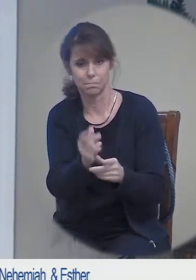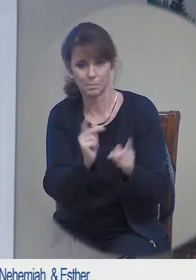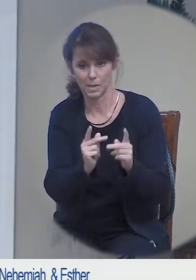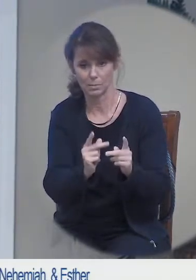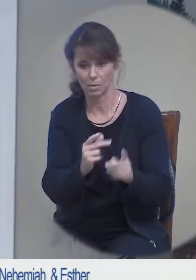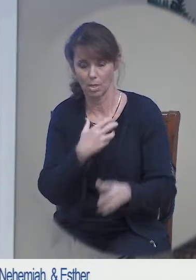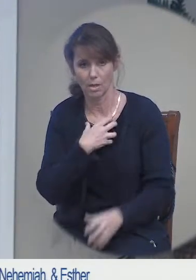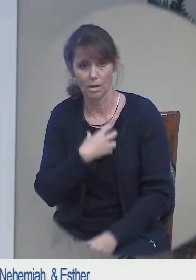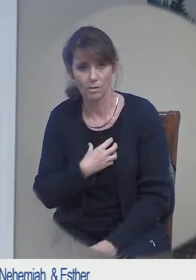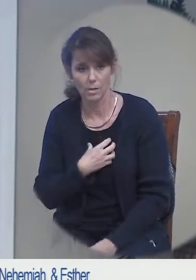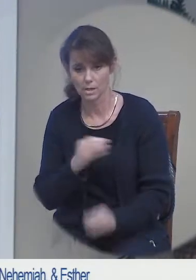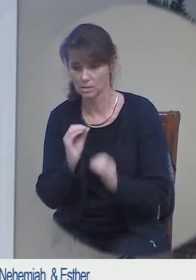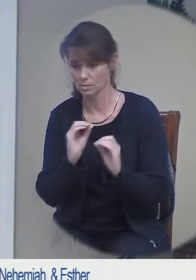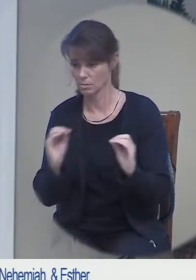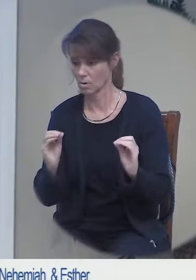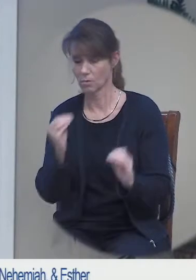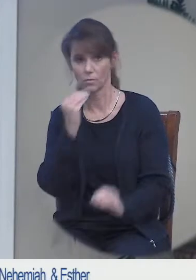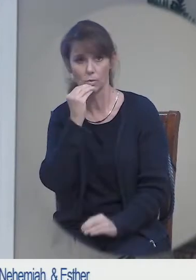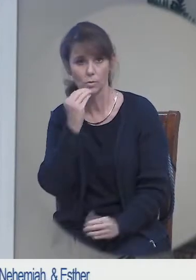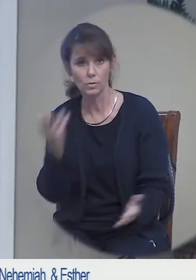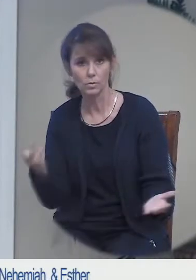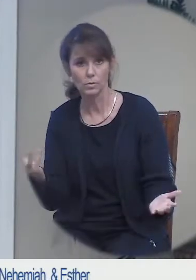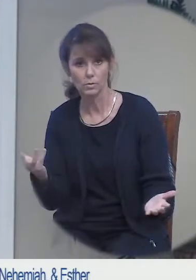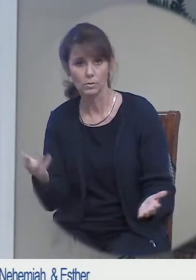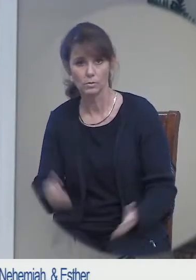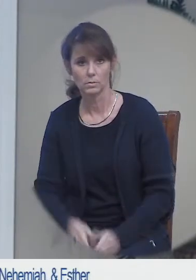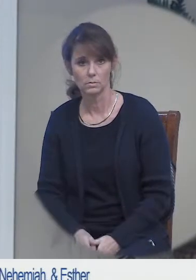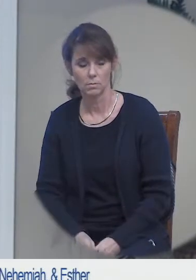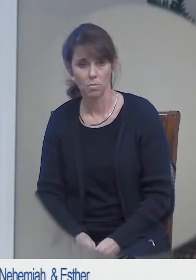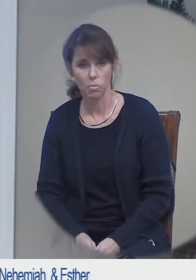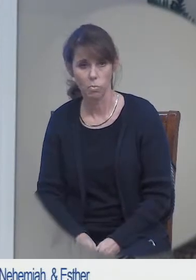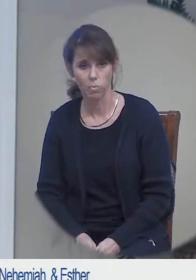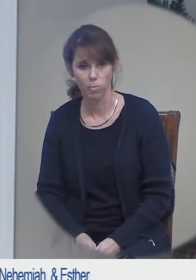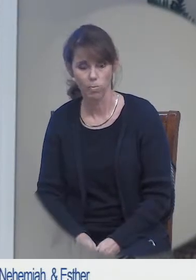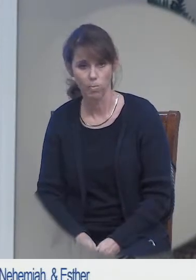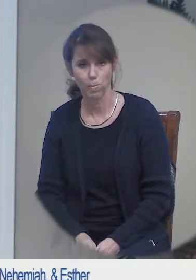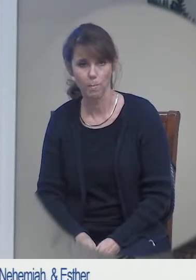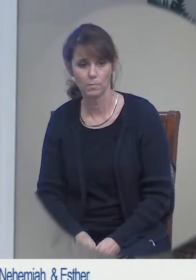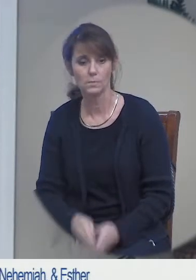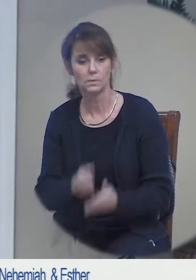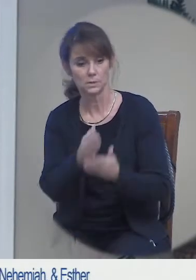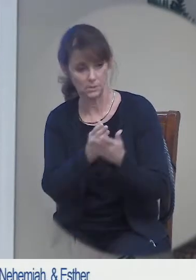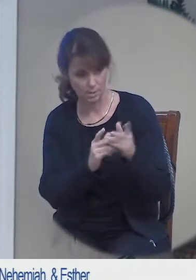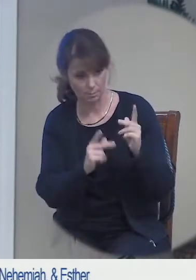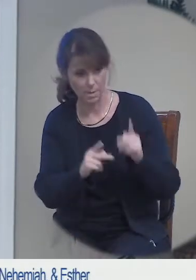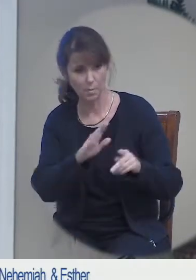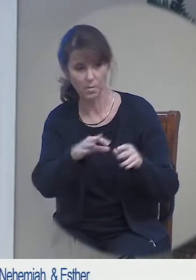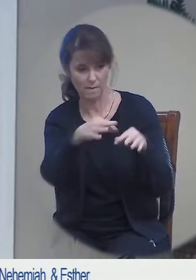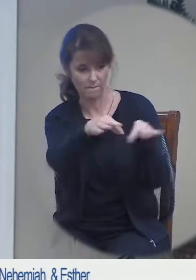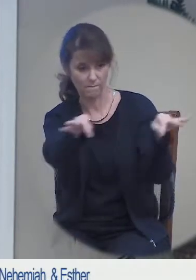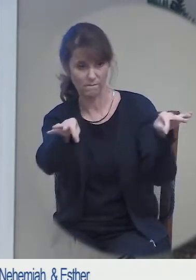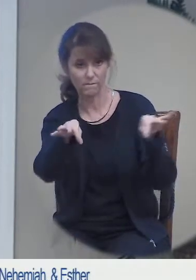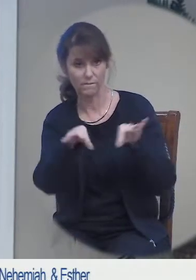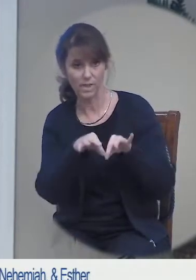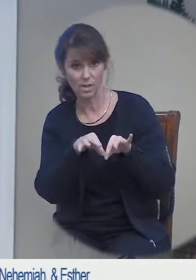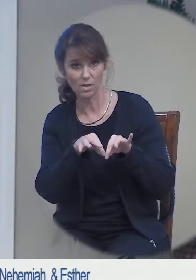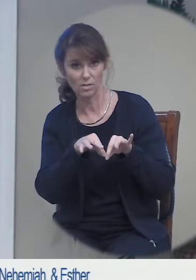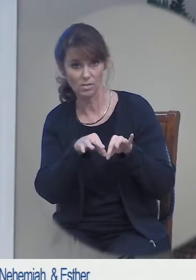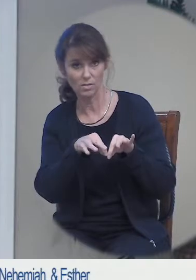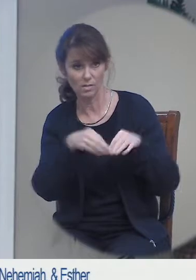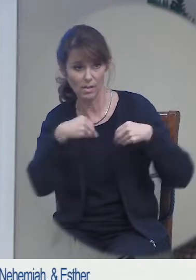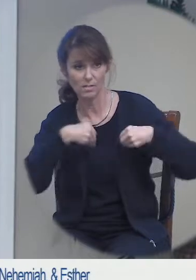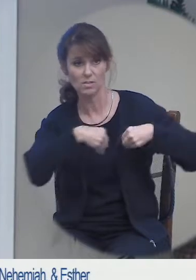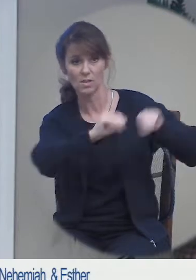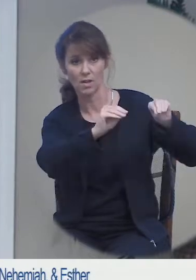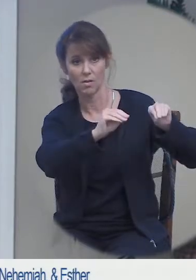were just without food. Others had to mortgage their fields to buy grain or to pay the king's